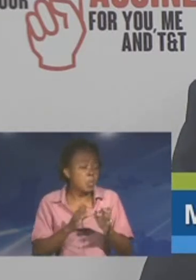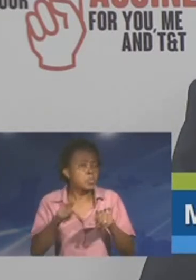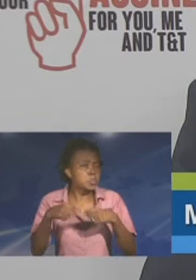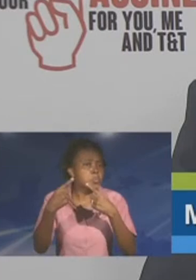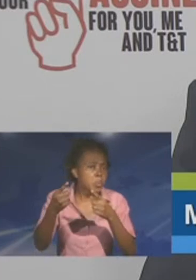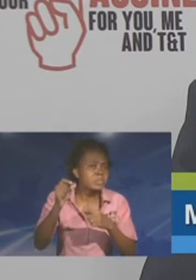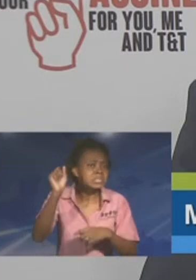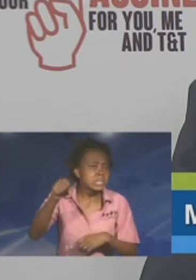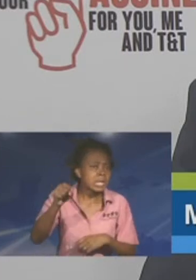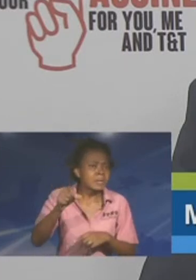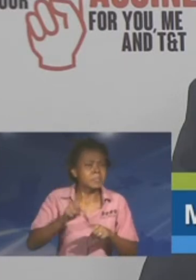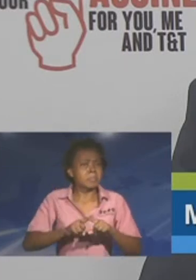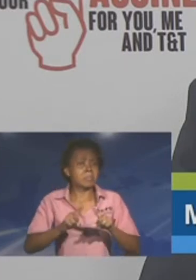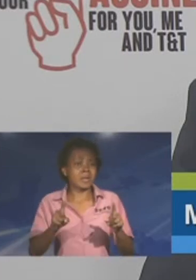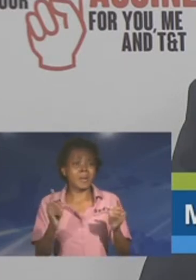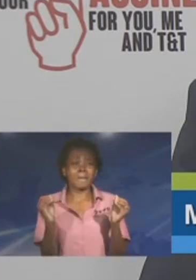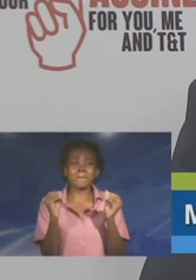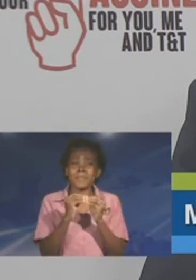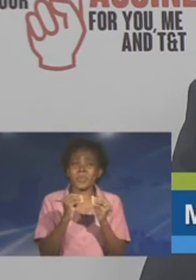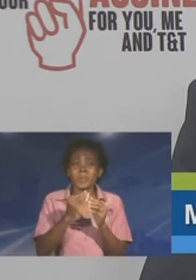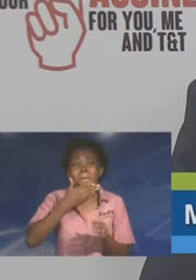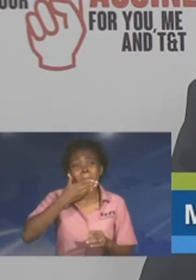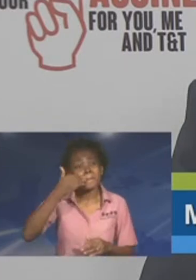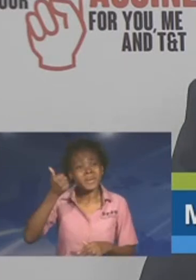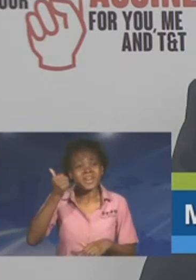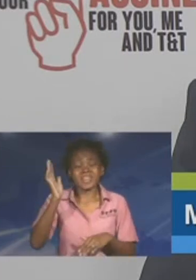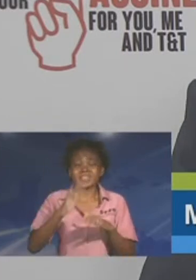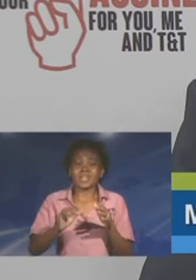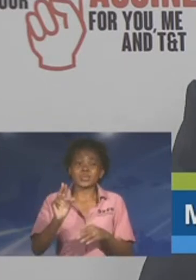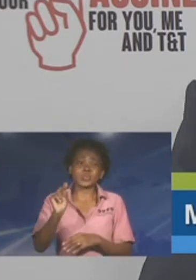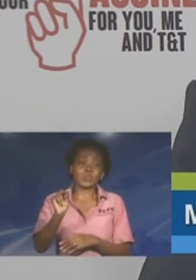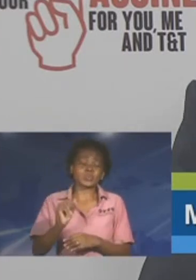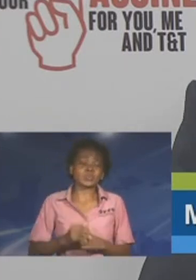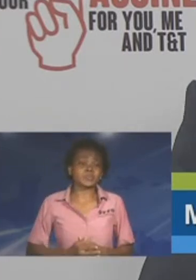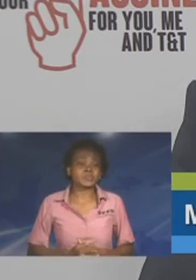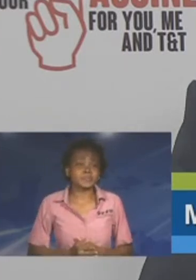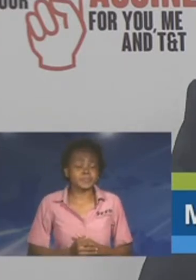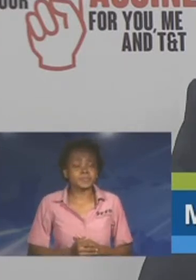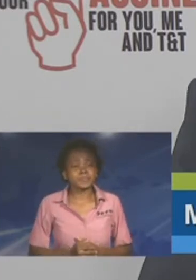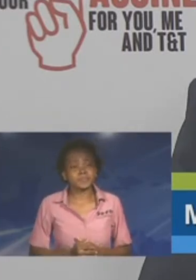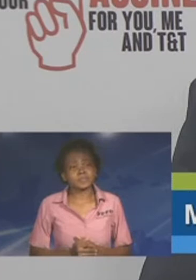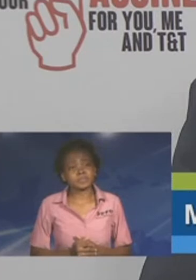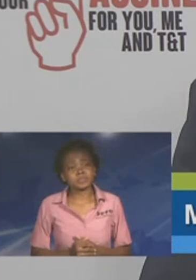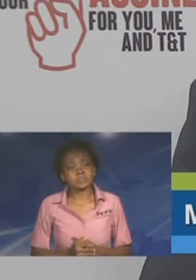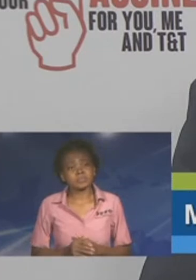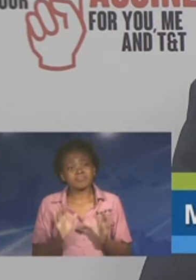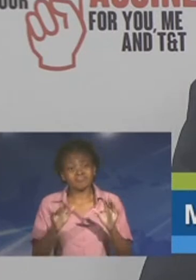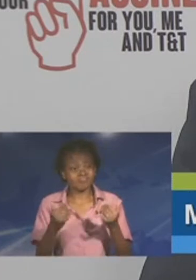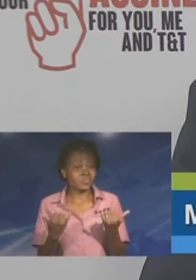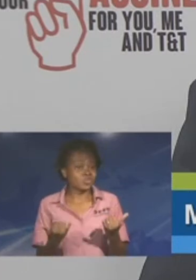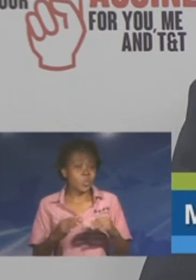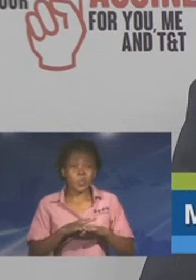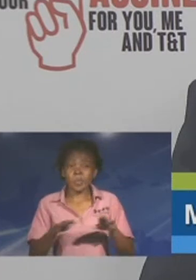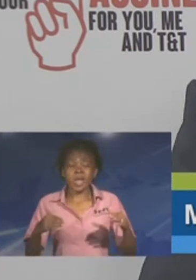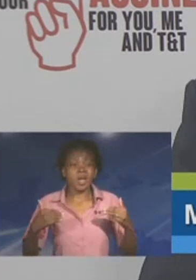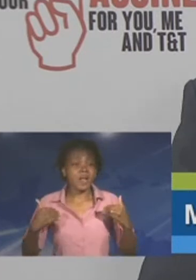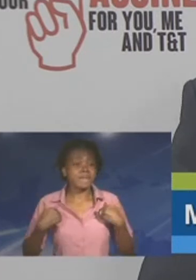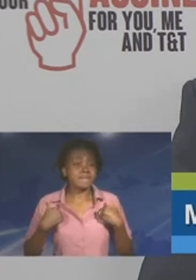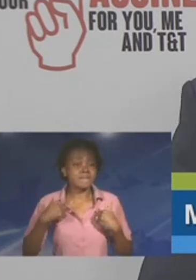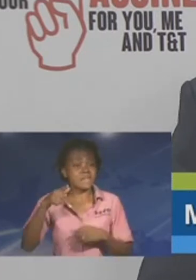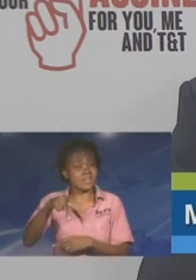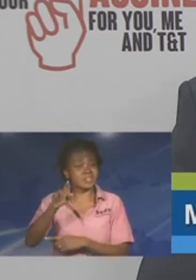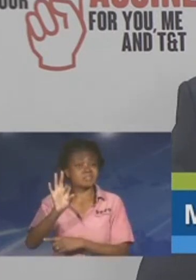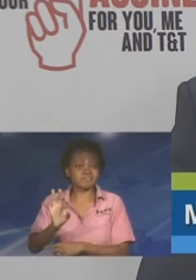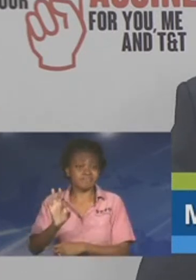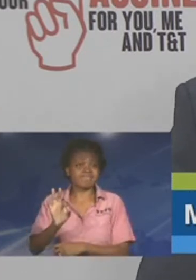procure vaccines now in a stream that is no longer available to us because we did not demonstrate, and these were the